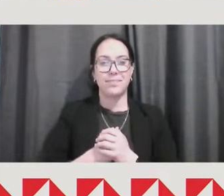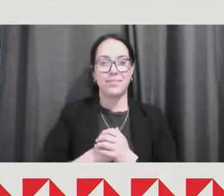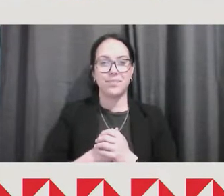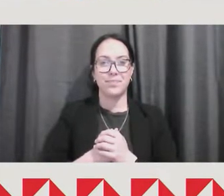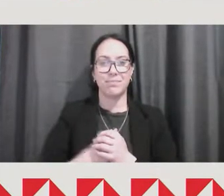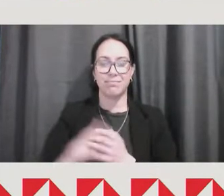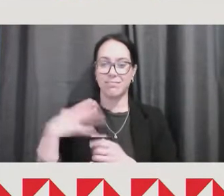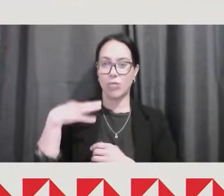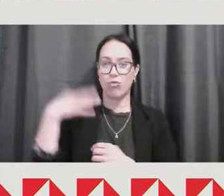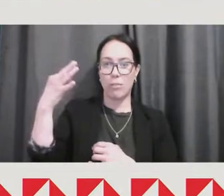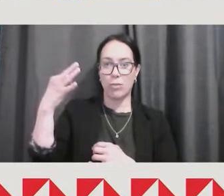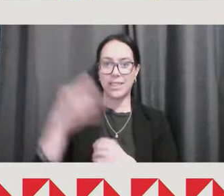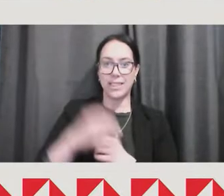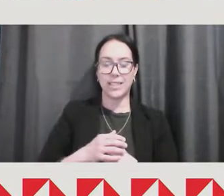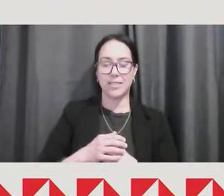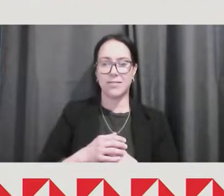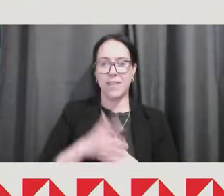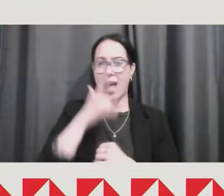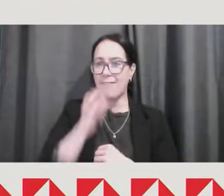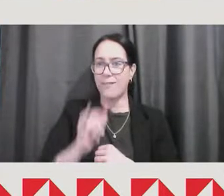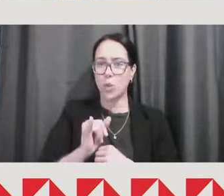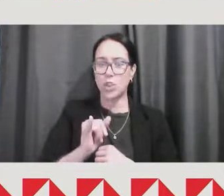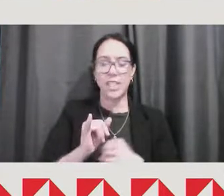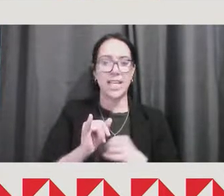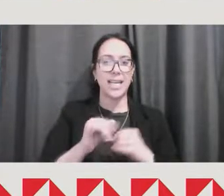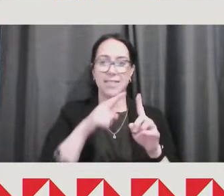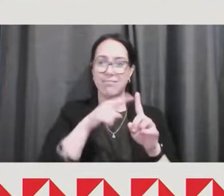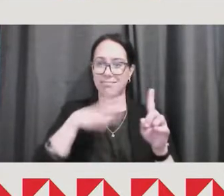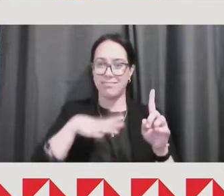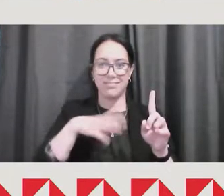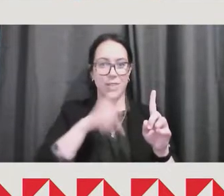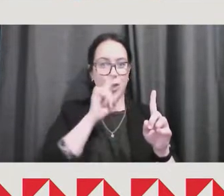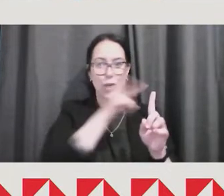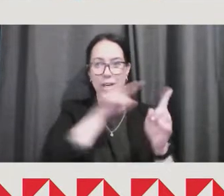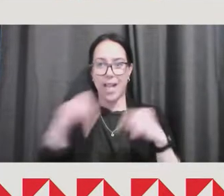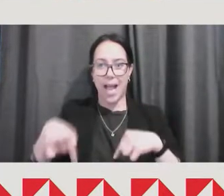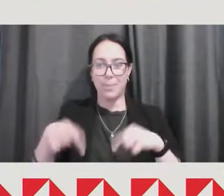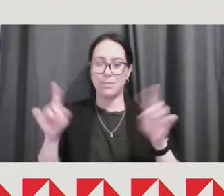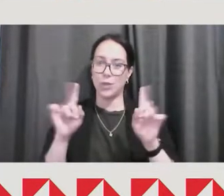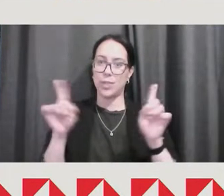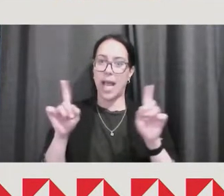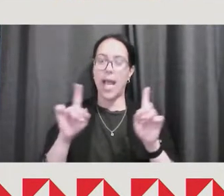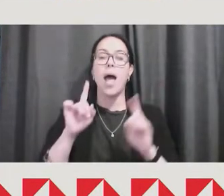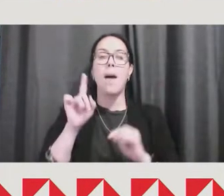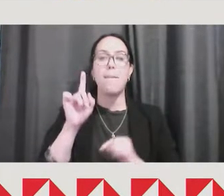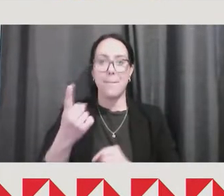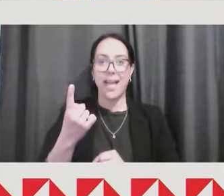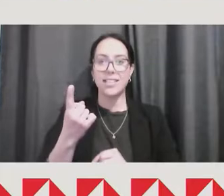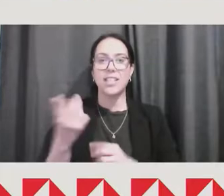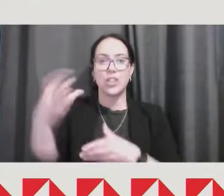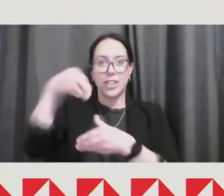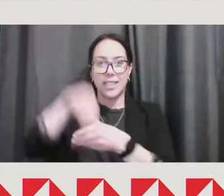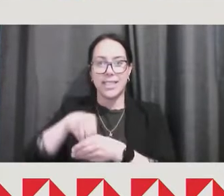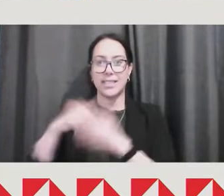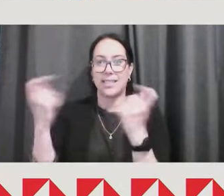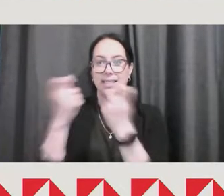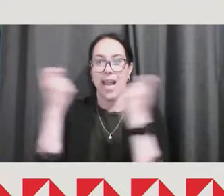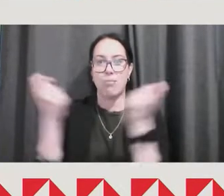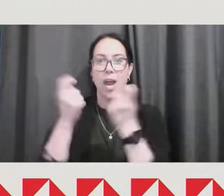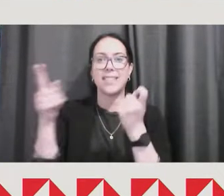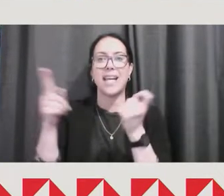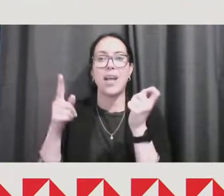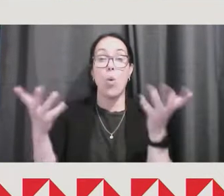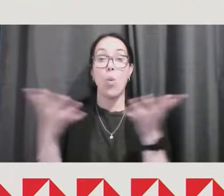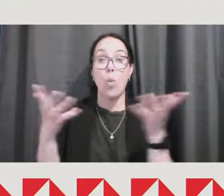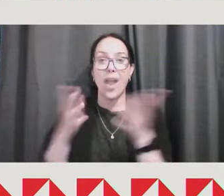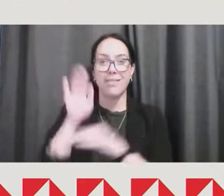now unfortunately Yuki couldn't be with us today but she is having a telenoir of her own with the Pacific gathering in Venice so what a coincidence